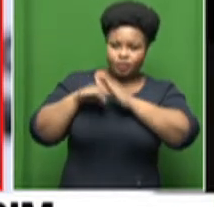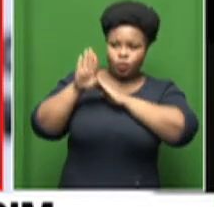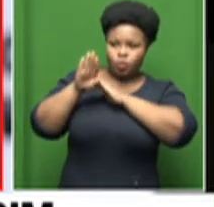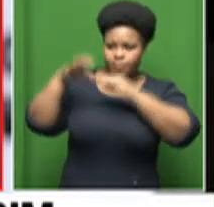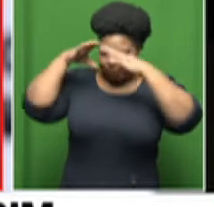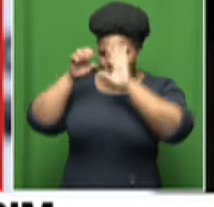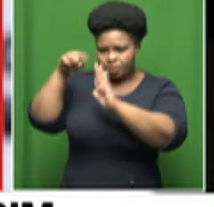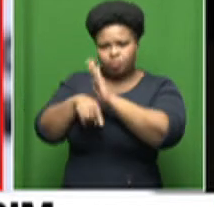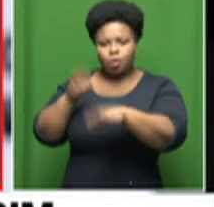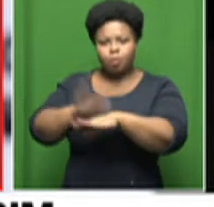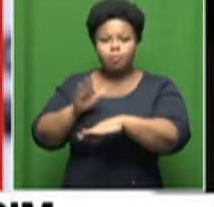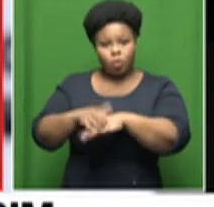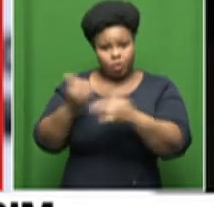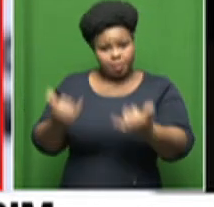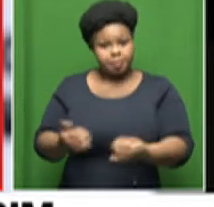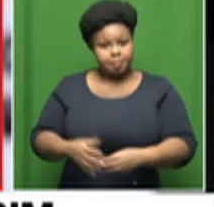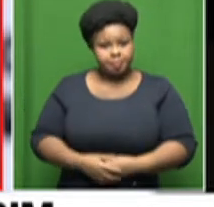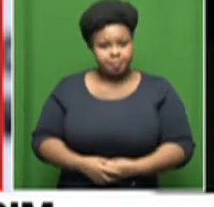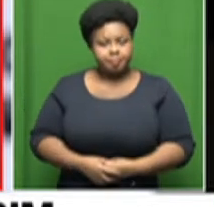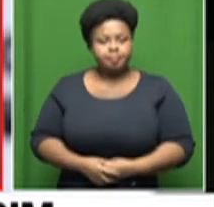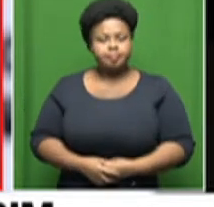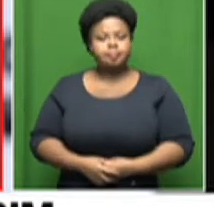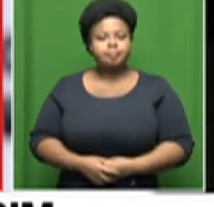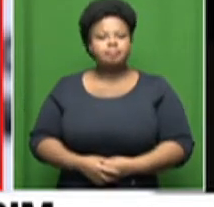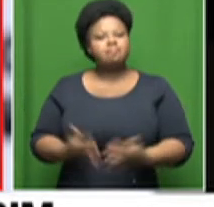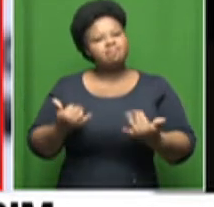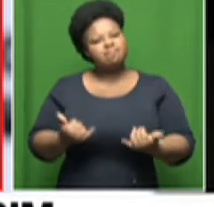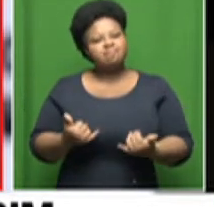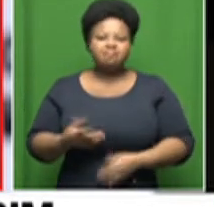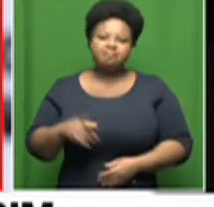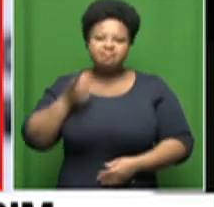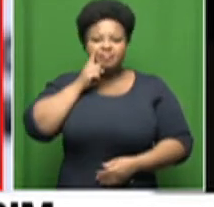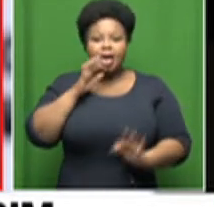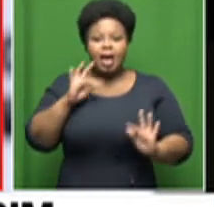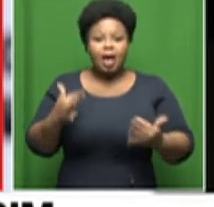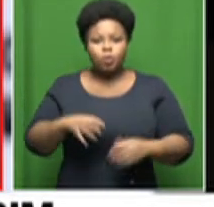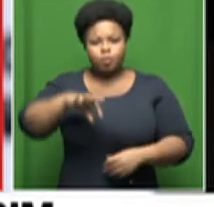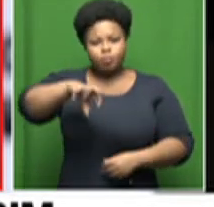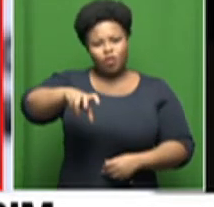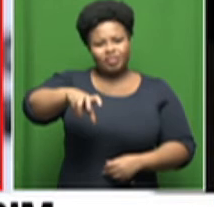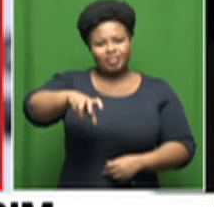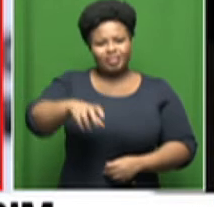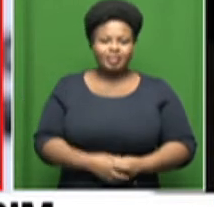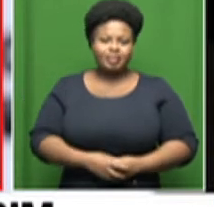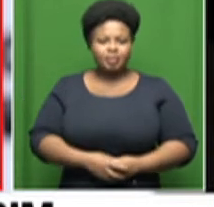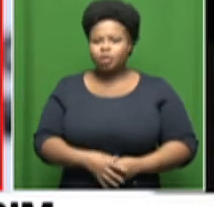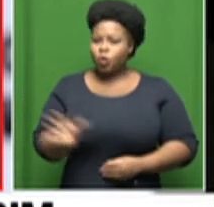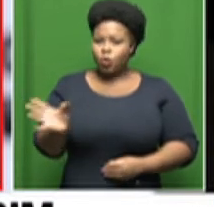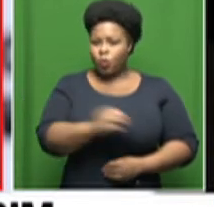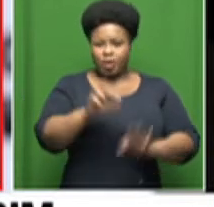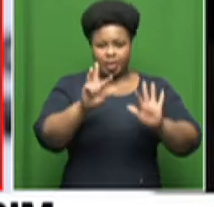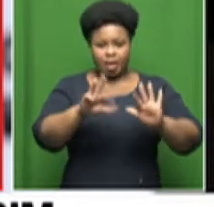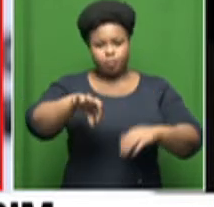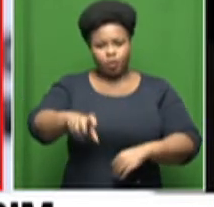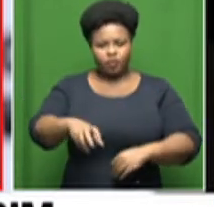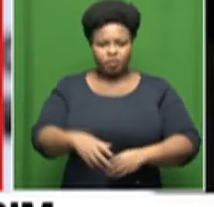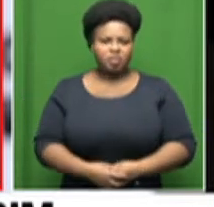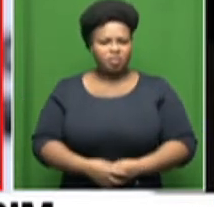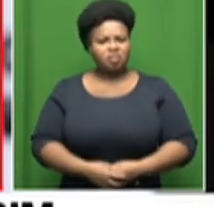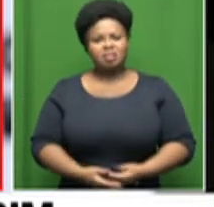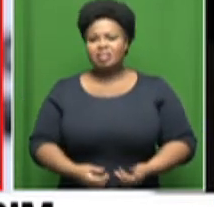deal with in this epidemic. And we look at it from a provincial point of view across the provinces. From